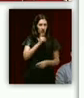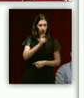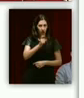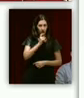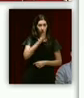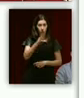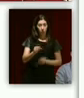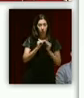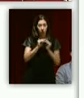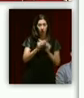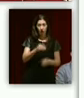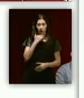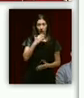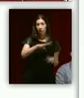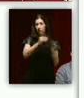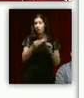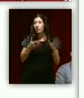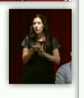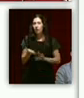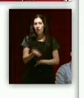adapted,